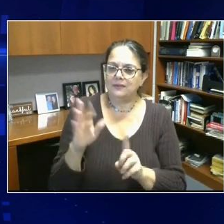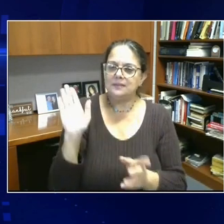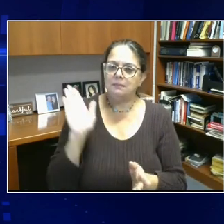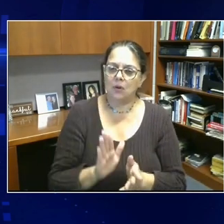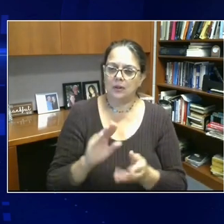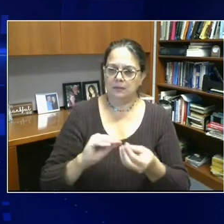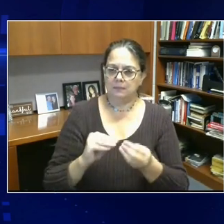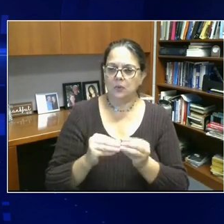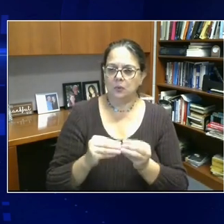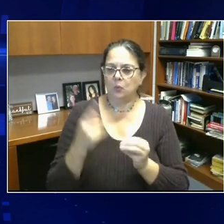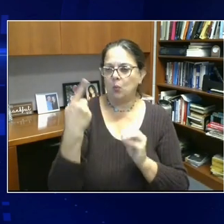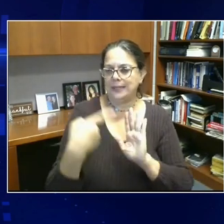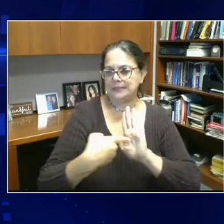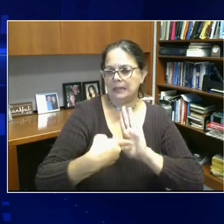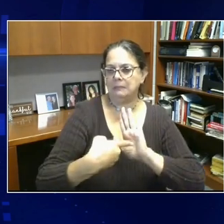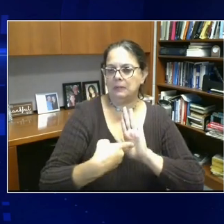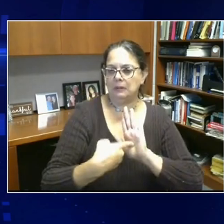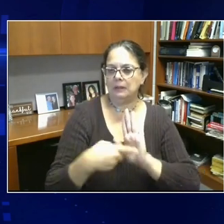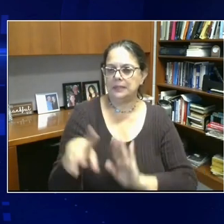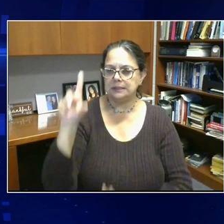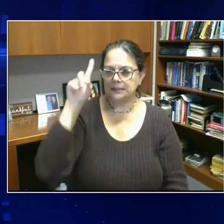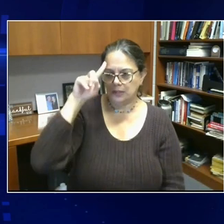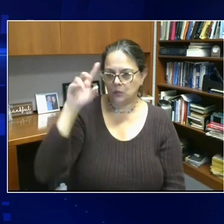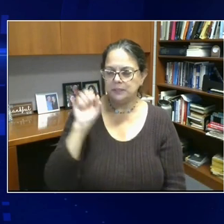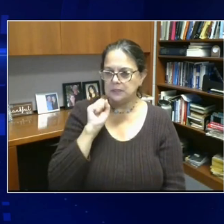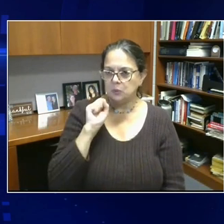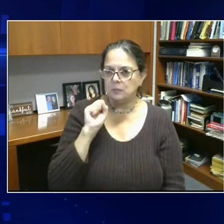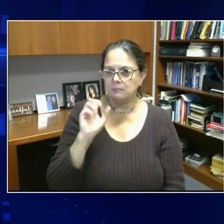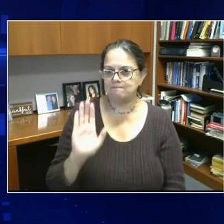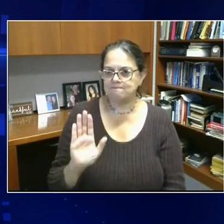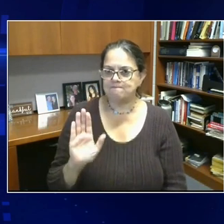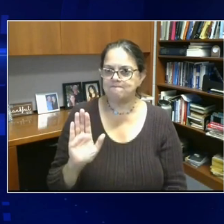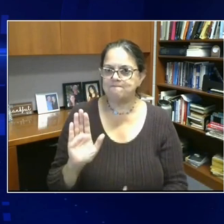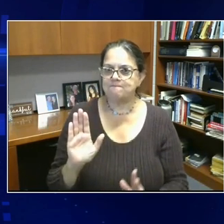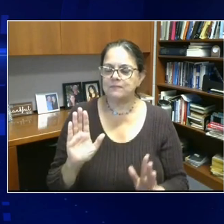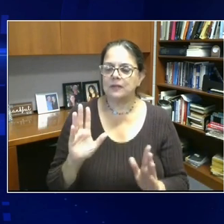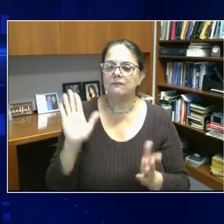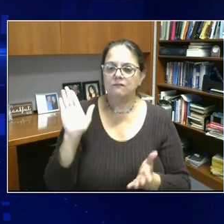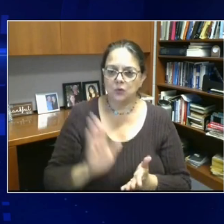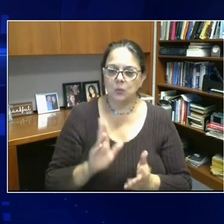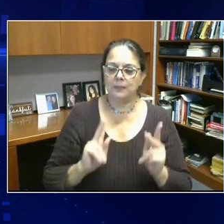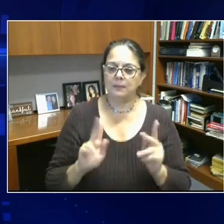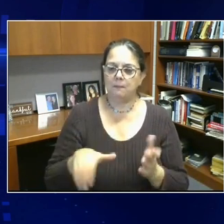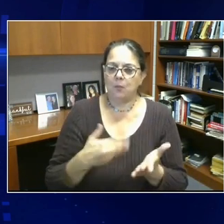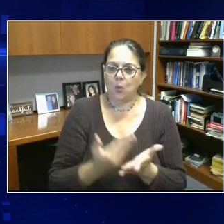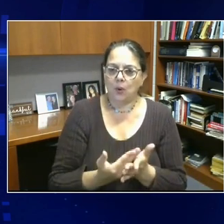We have seen this already with some disability groups whose numbers have dwindled, such as Down